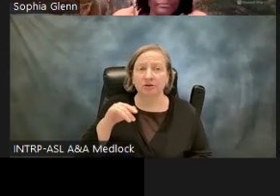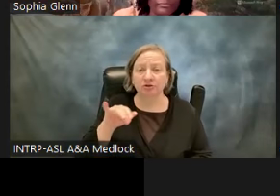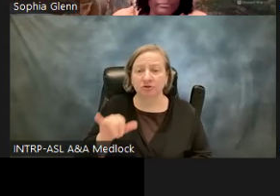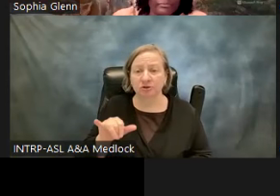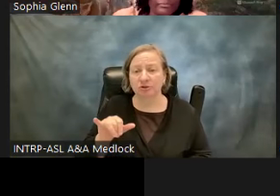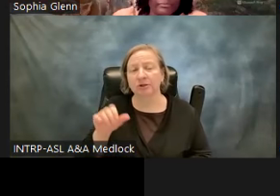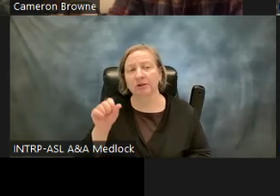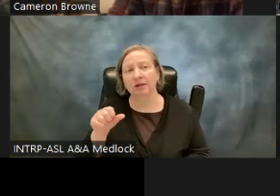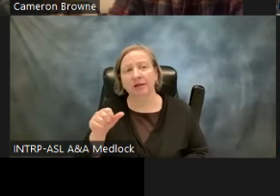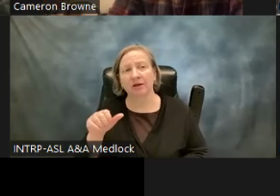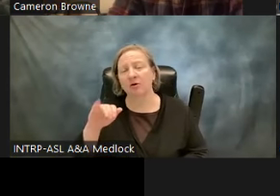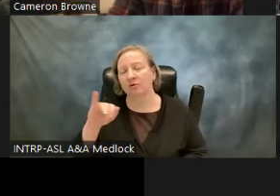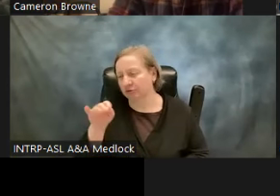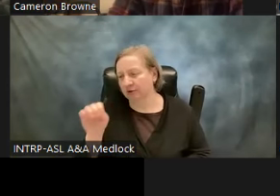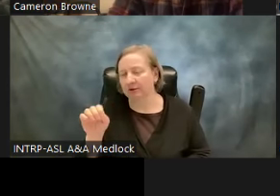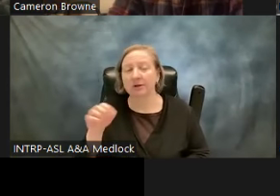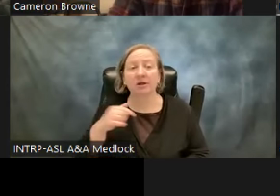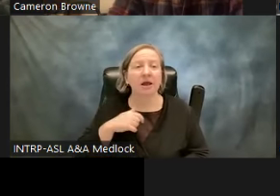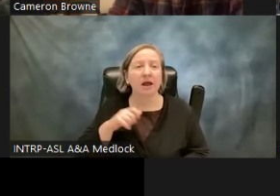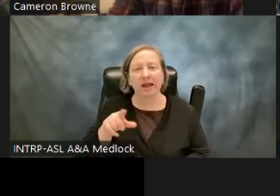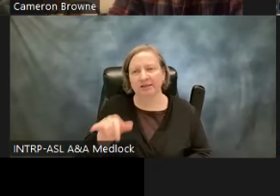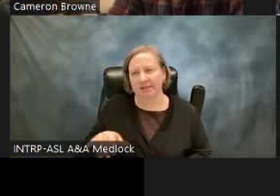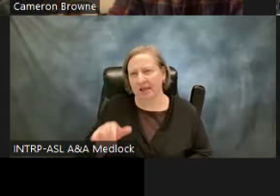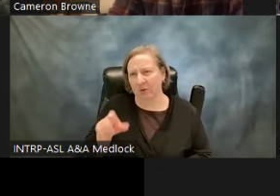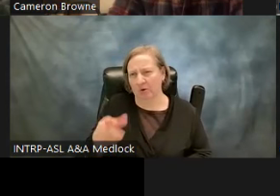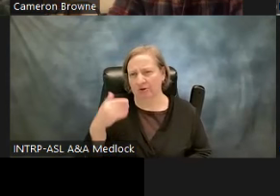Yeah, I asked that question earlier.